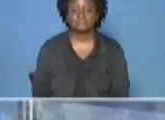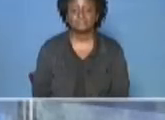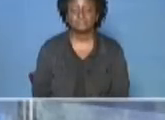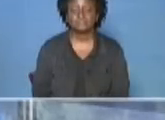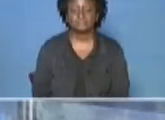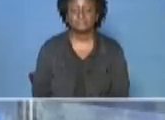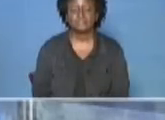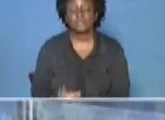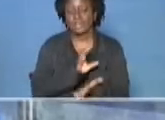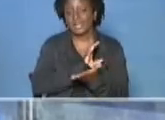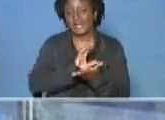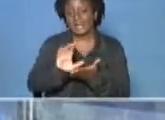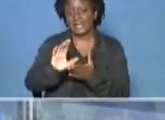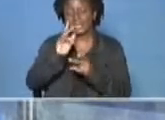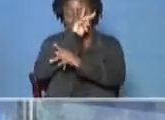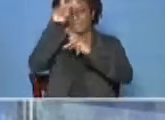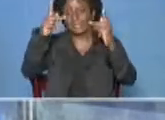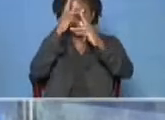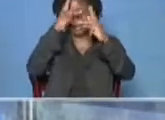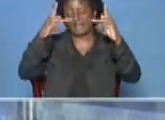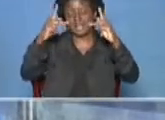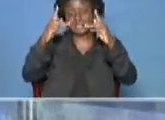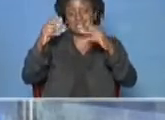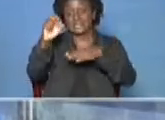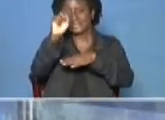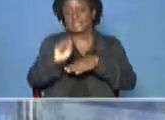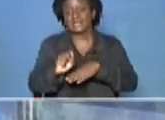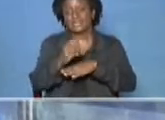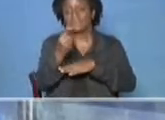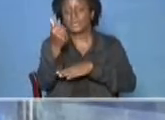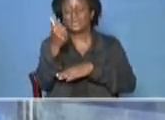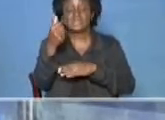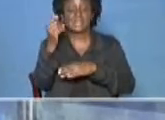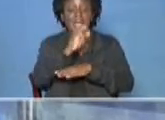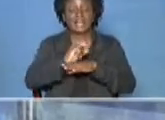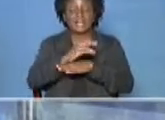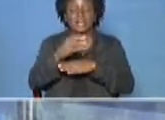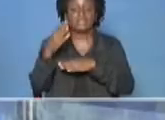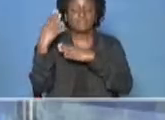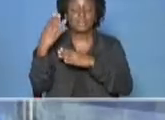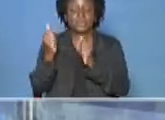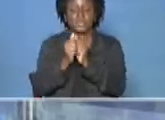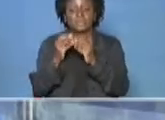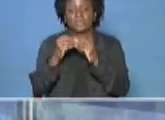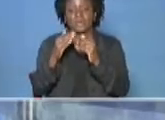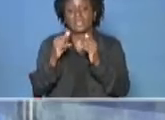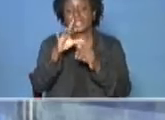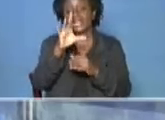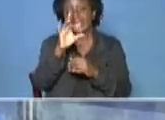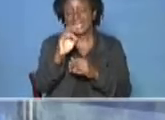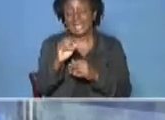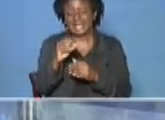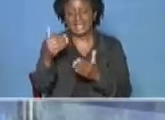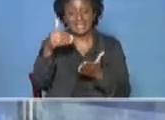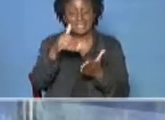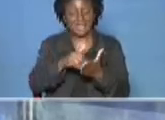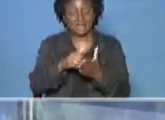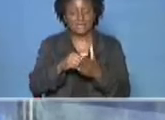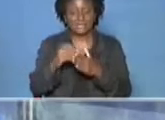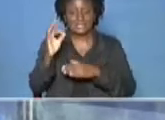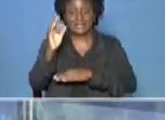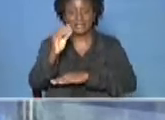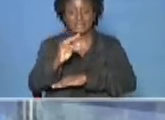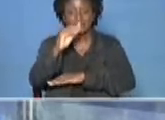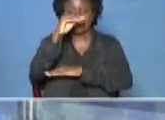It's pristine paradise, the southernmost island of the Bahamas, with over 80,000 flamingos, a native species on tap